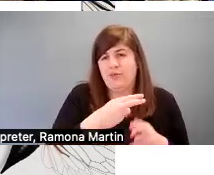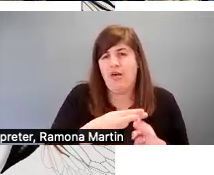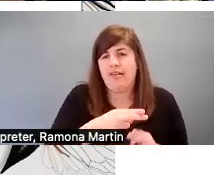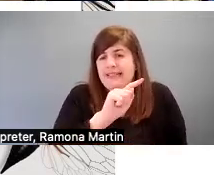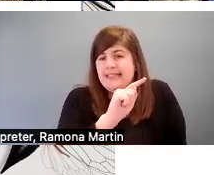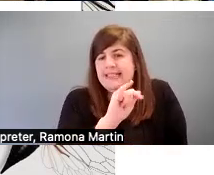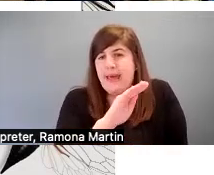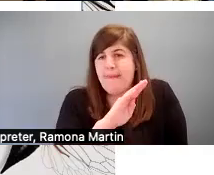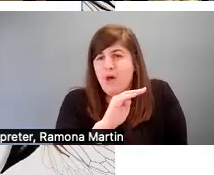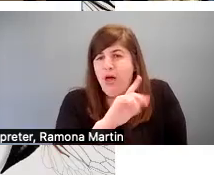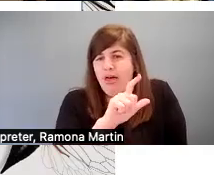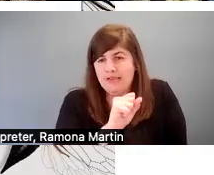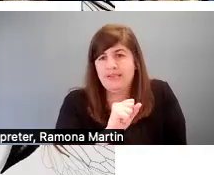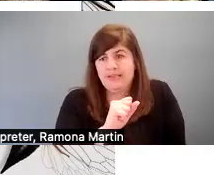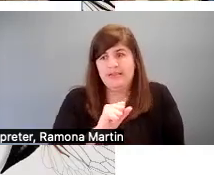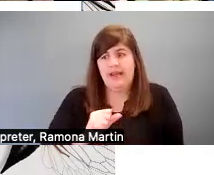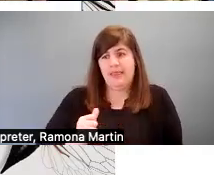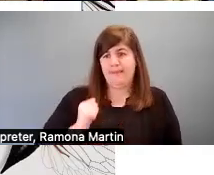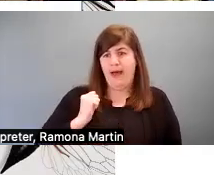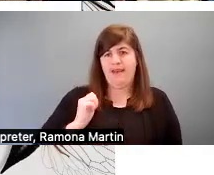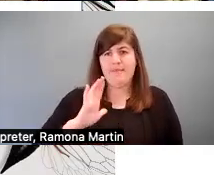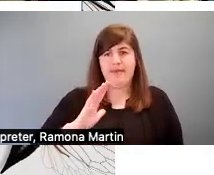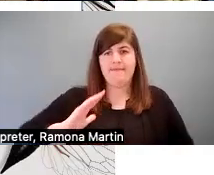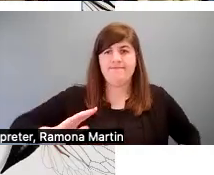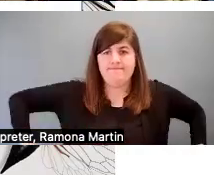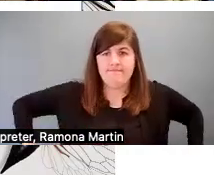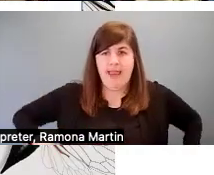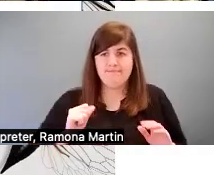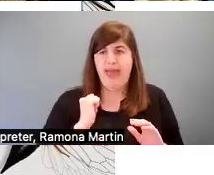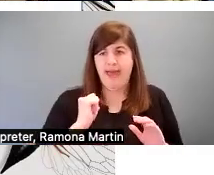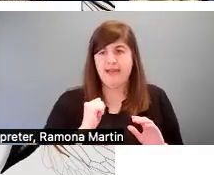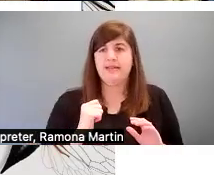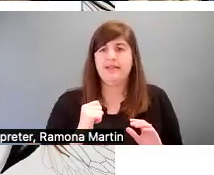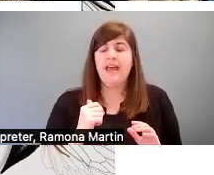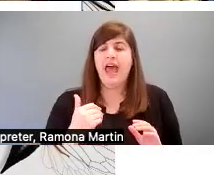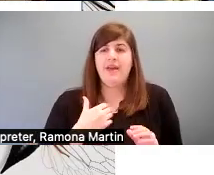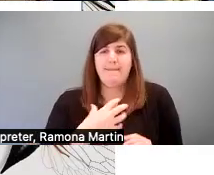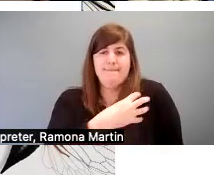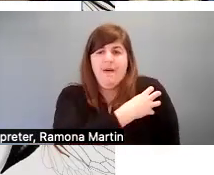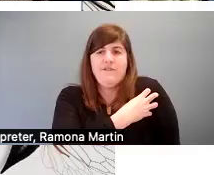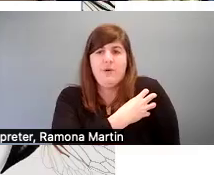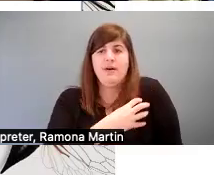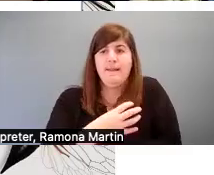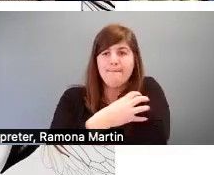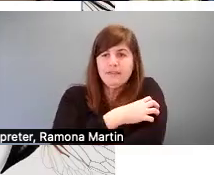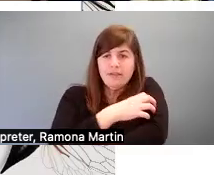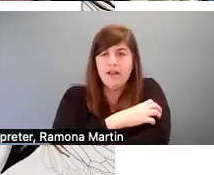at the base of their back. Um, and they have these really powerful muscles that like sort of pop them in and out really,